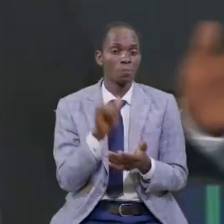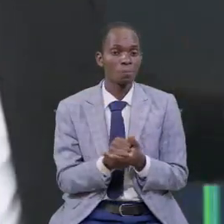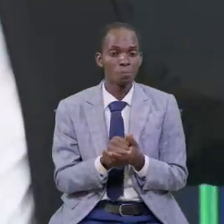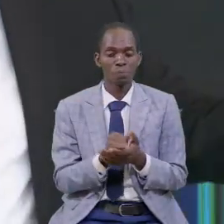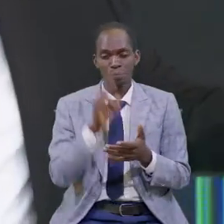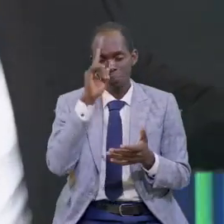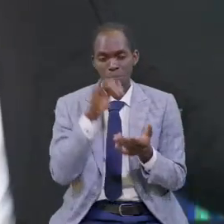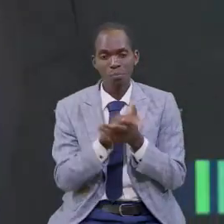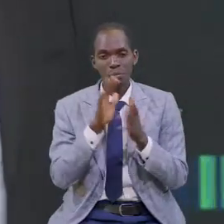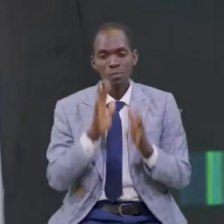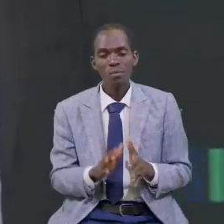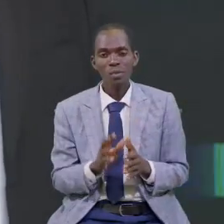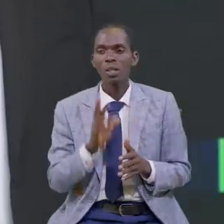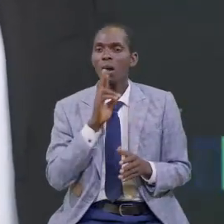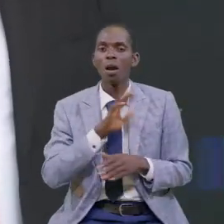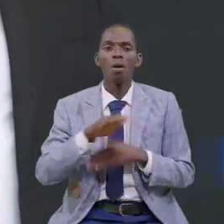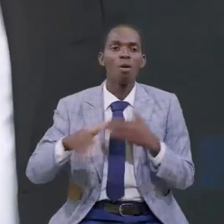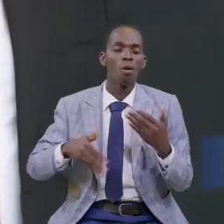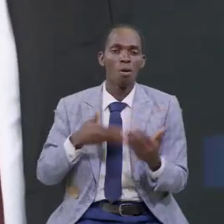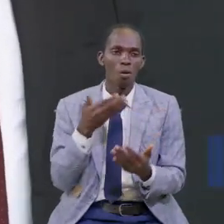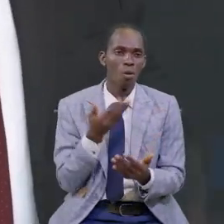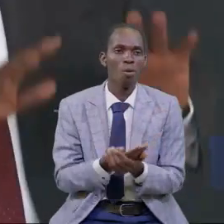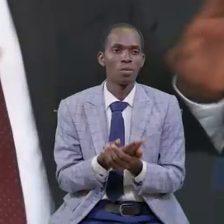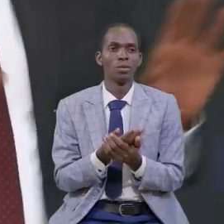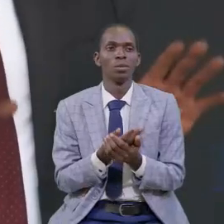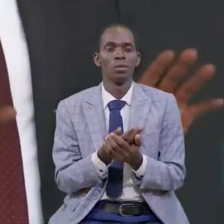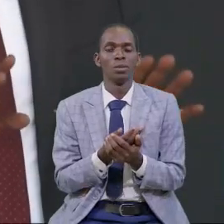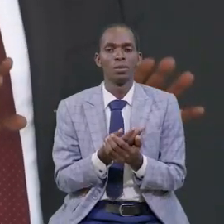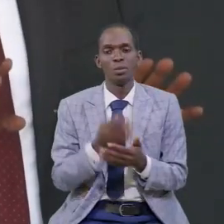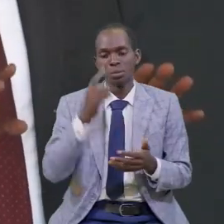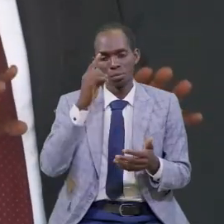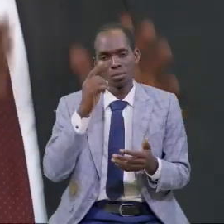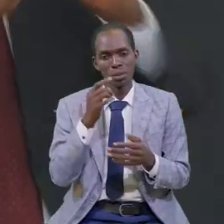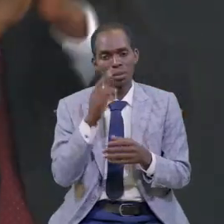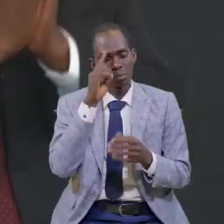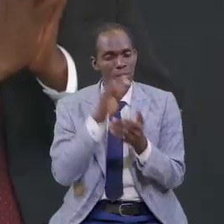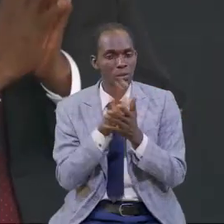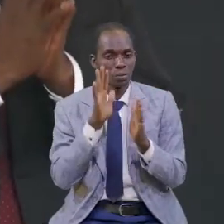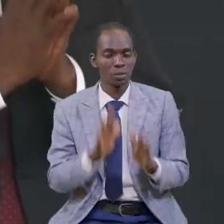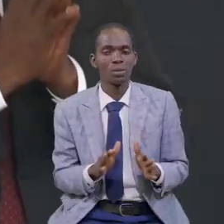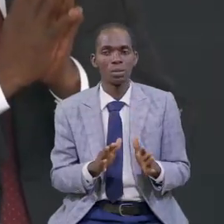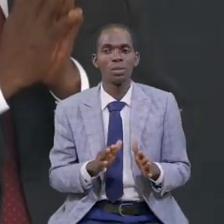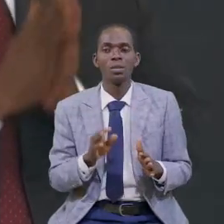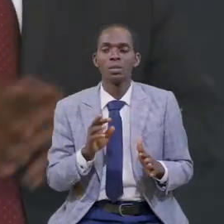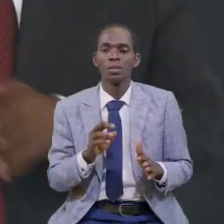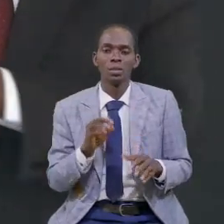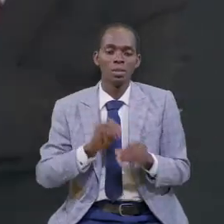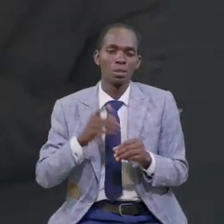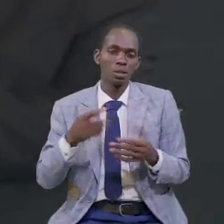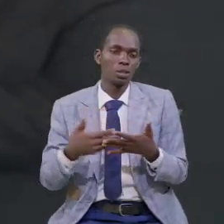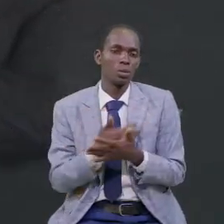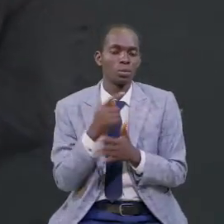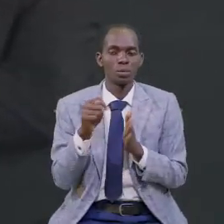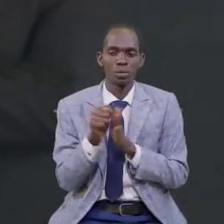called saints in the New Testament. They're not called sinners. When they believe